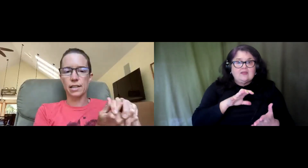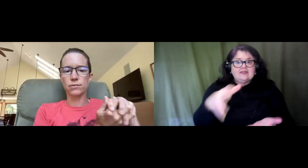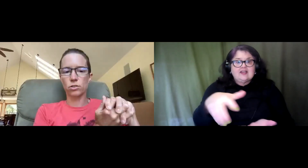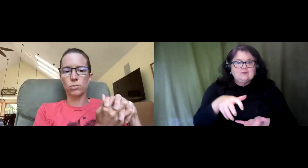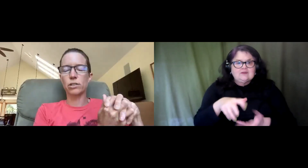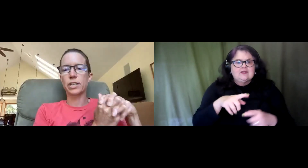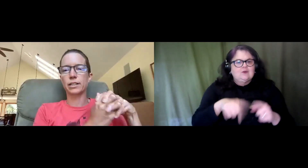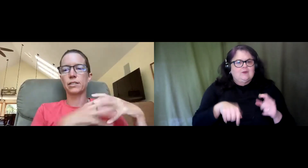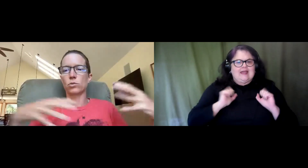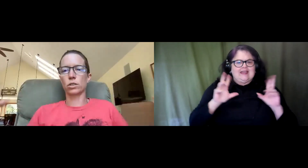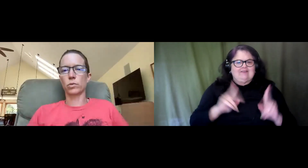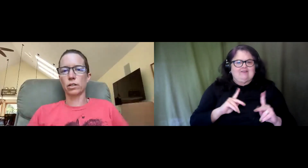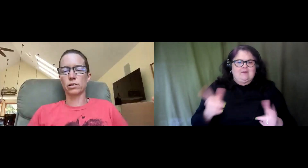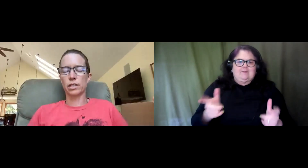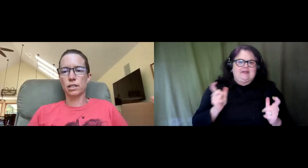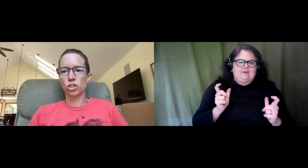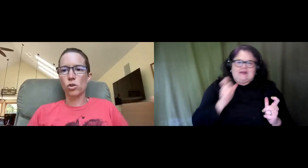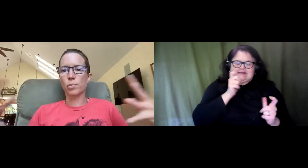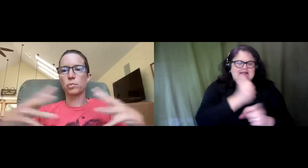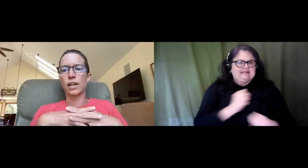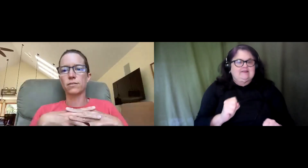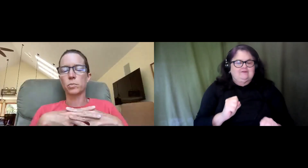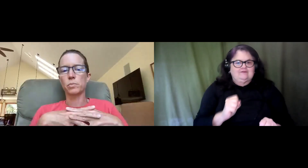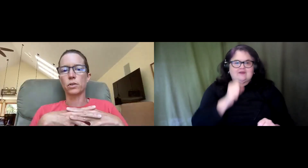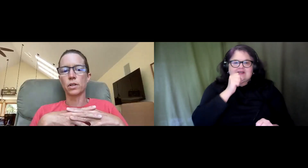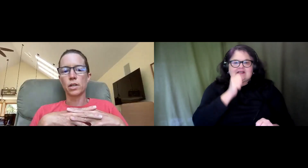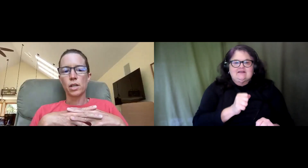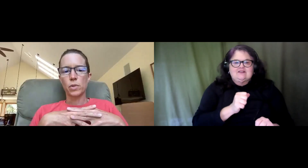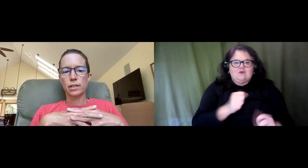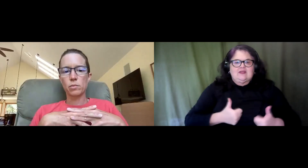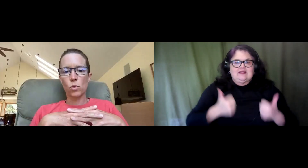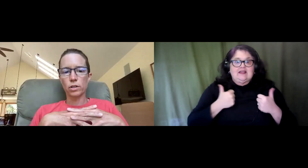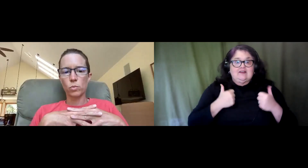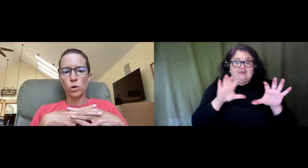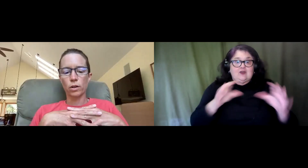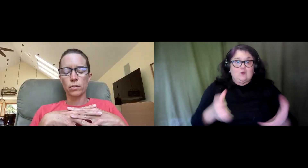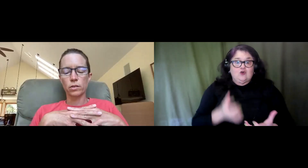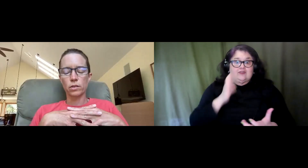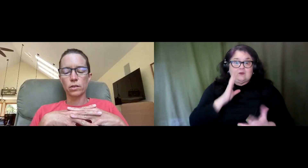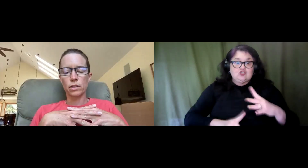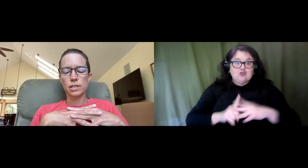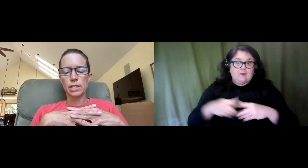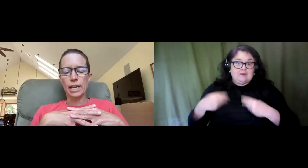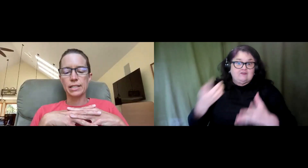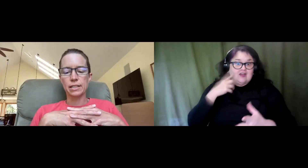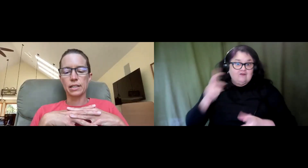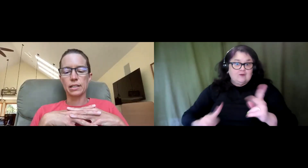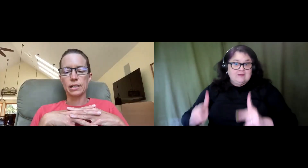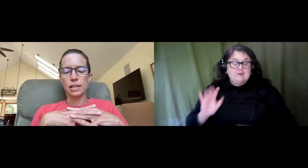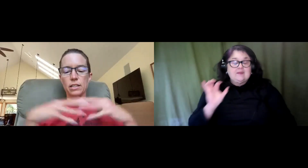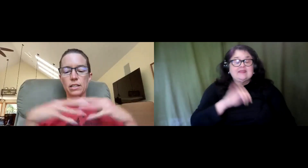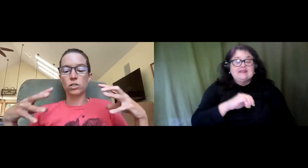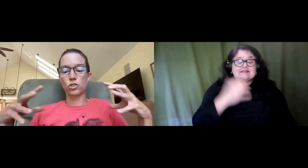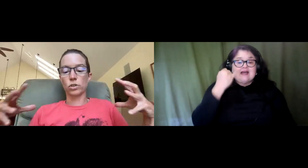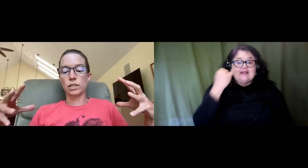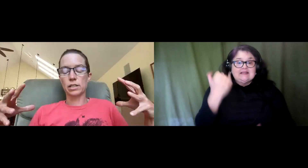not safe to. We don't yet live in a world where that's going to show up and provide for people. But I think more and more, this idea that